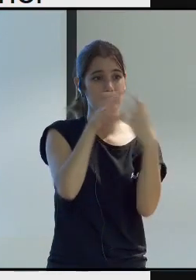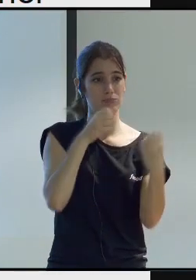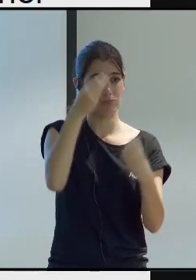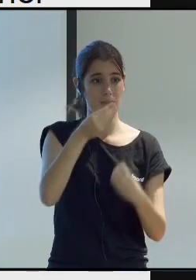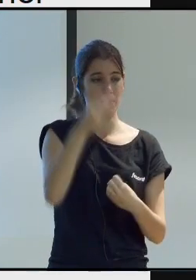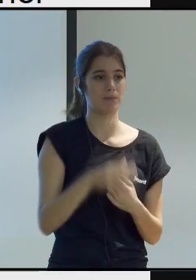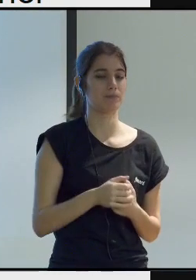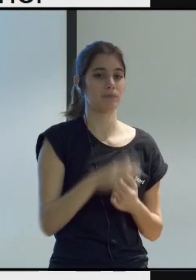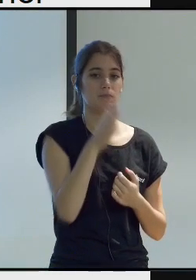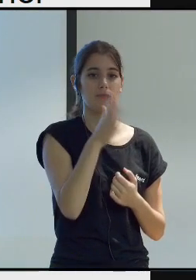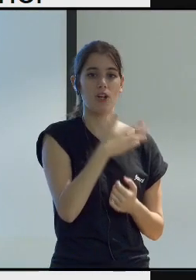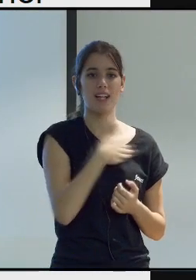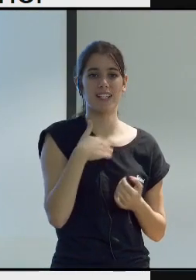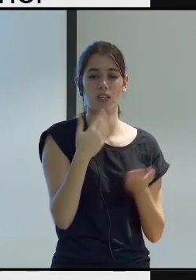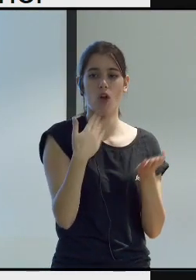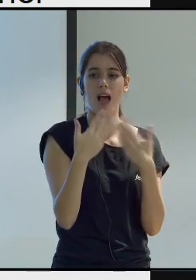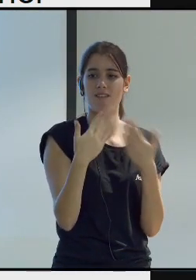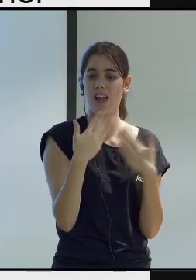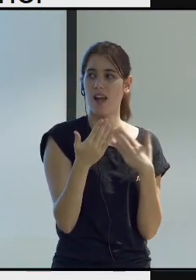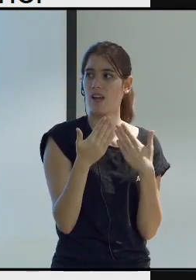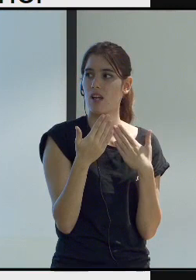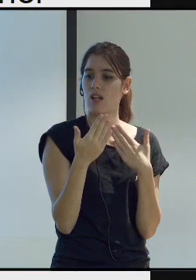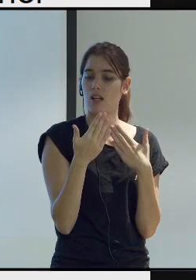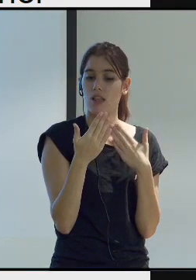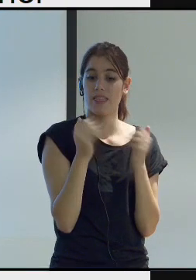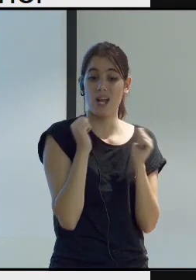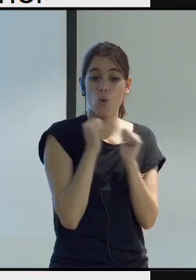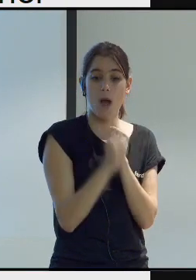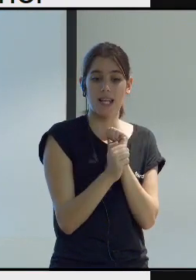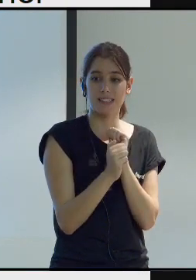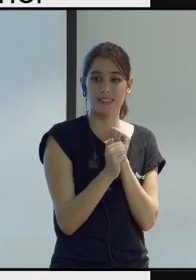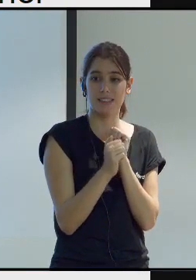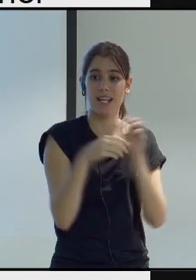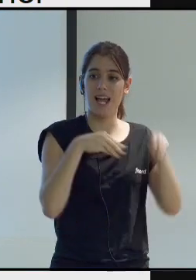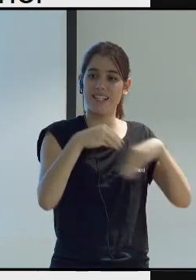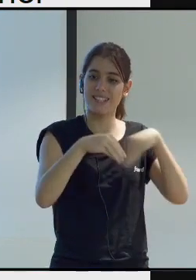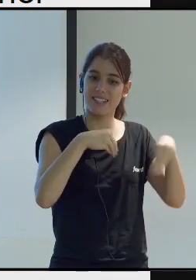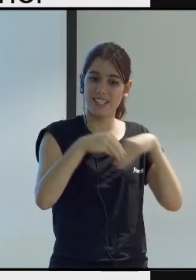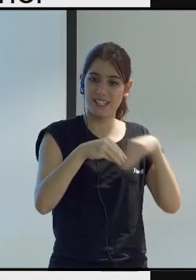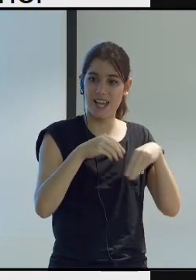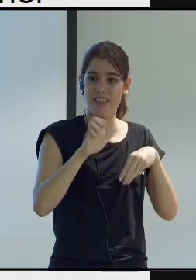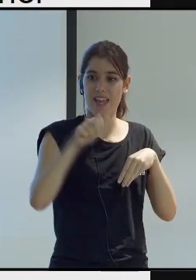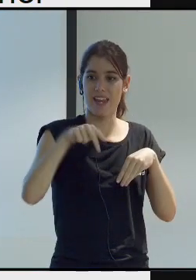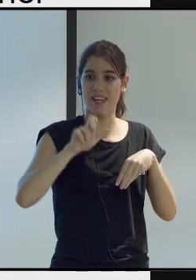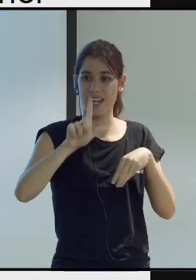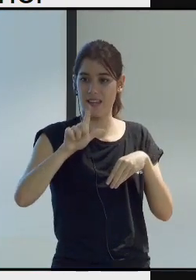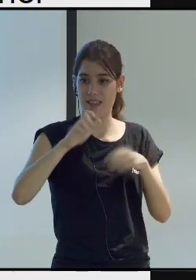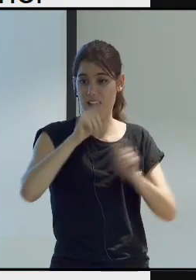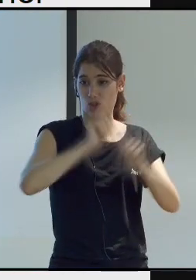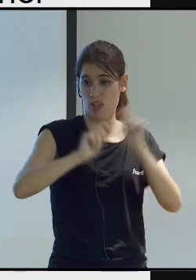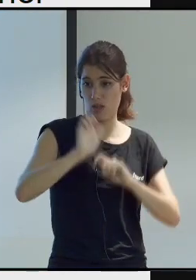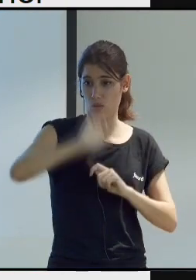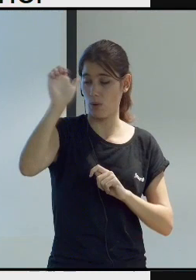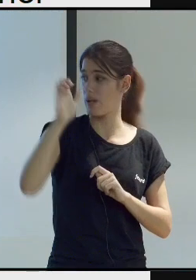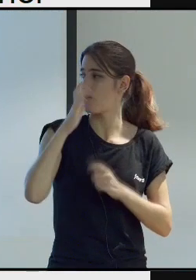about what are ENIL her strategic objective. There's a lot of text on the PowerPoint, but I will just pick. So we work a